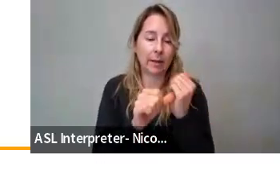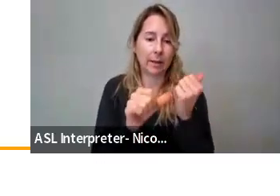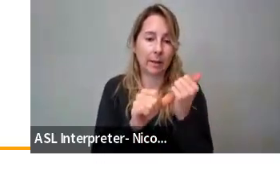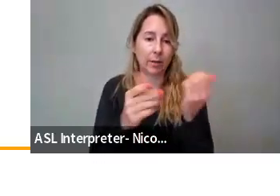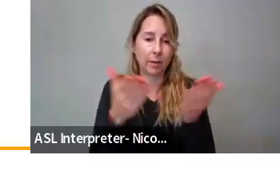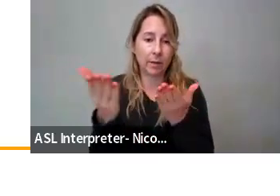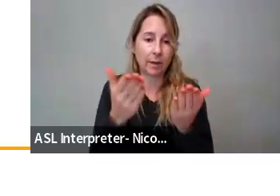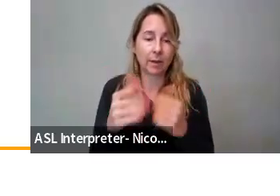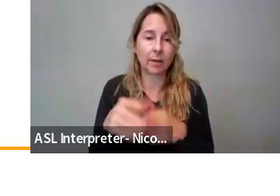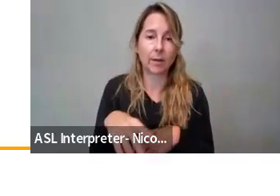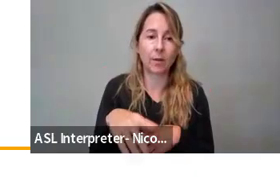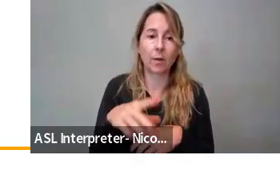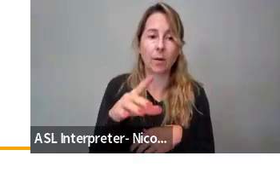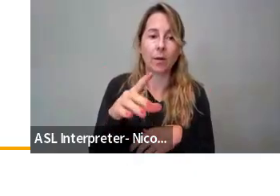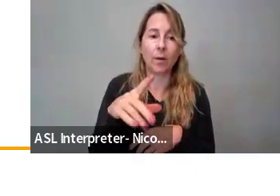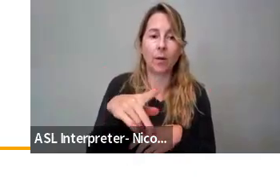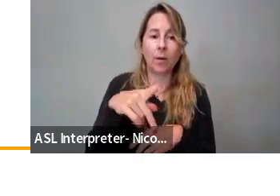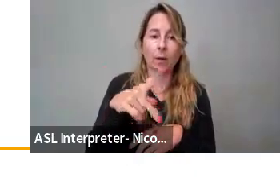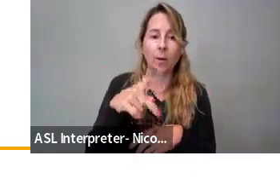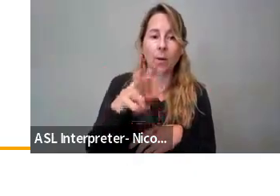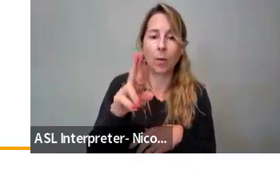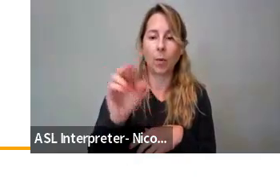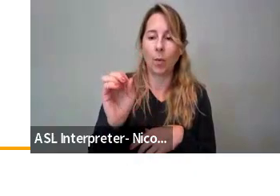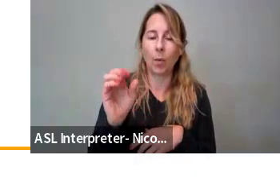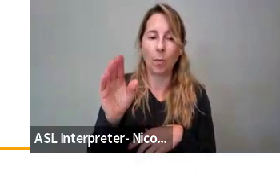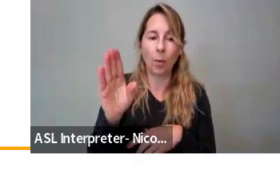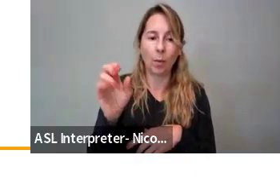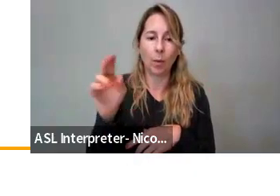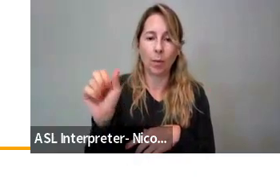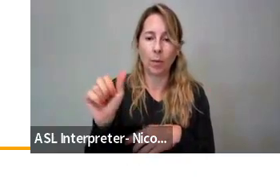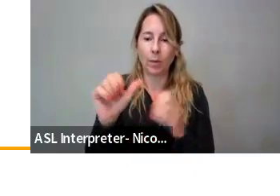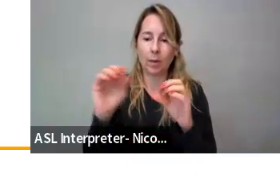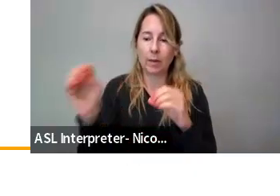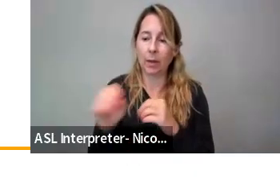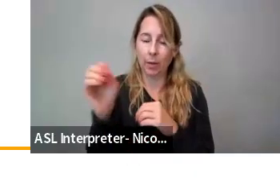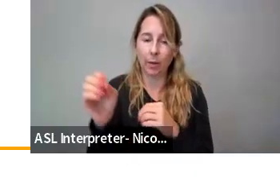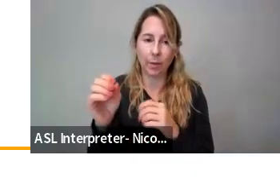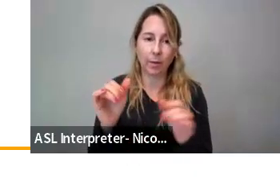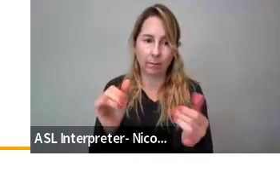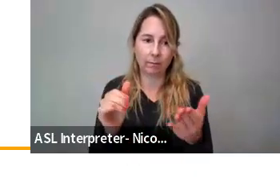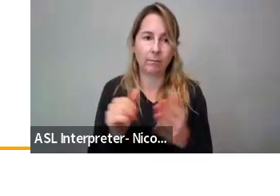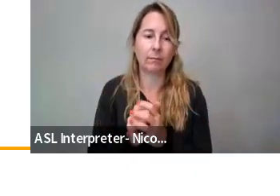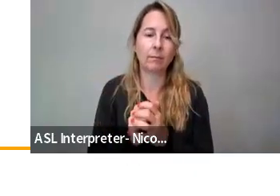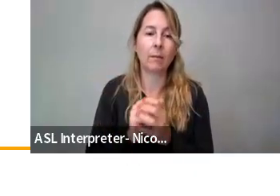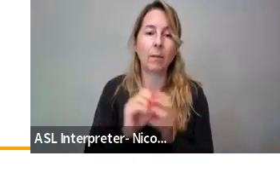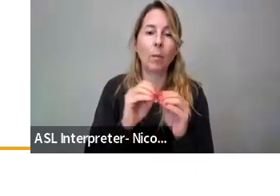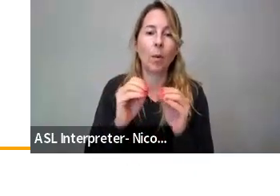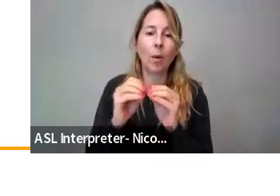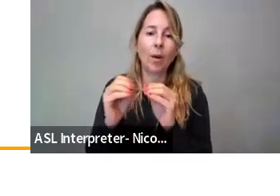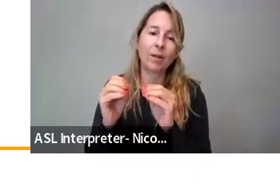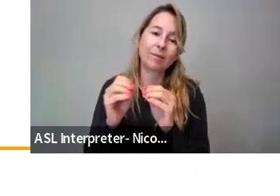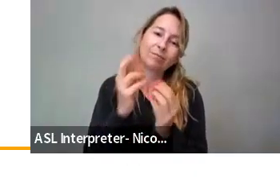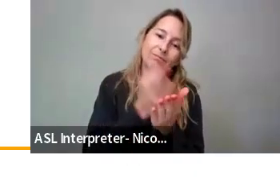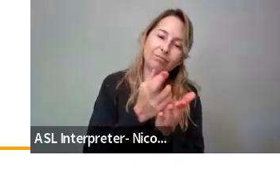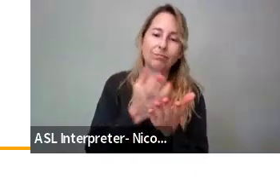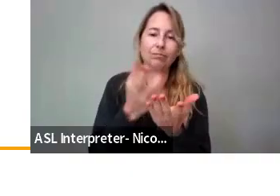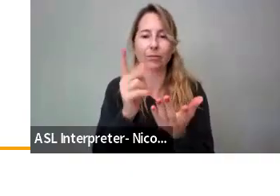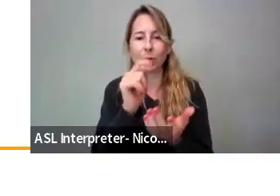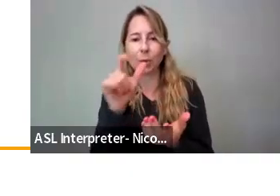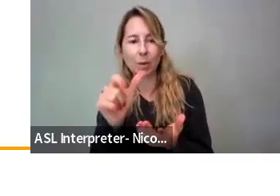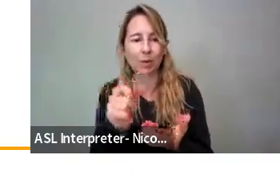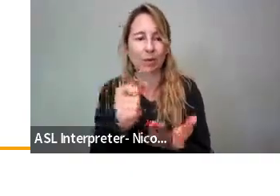Ontario or the Ontario Legal Information Center. We have some more tools and resources that you can